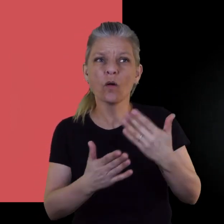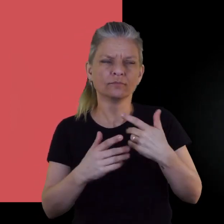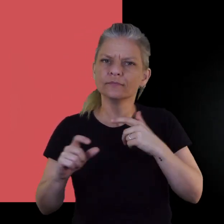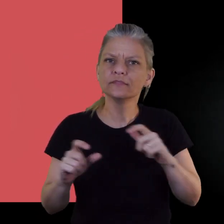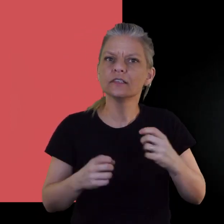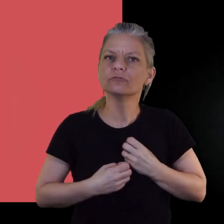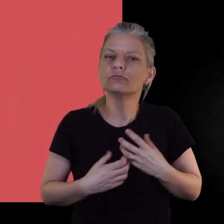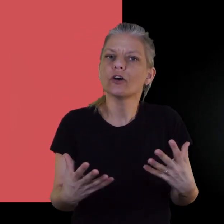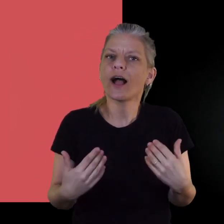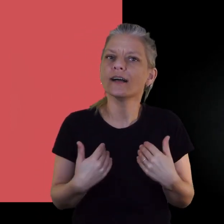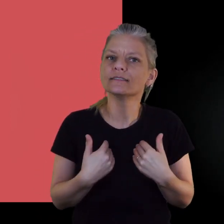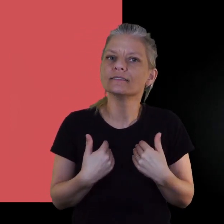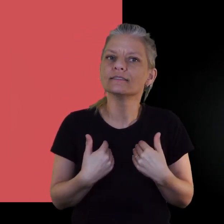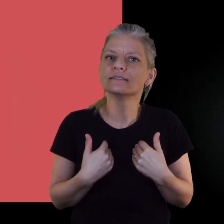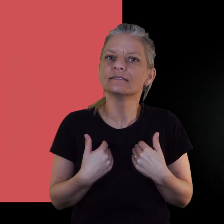find peace in the divine.